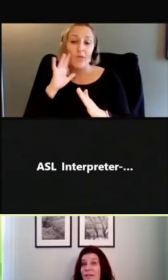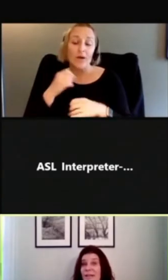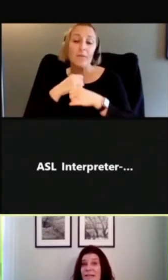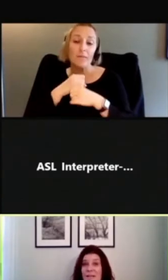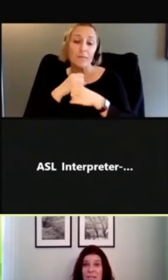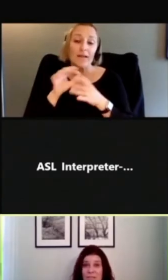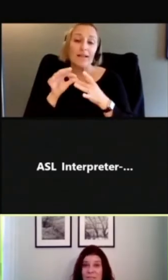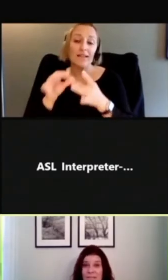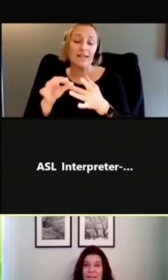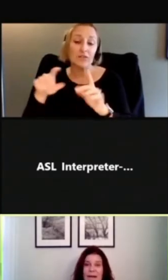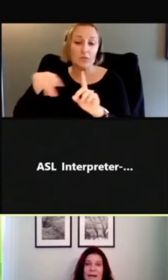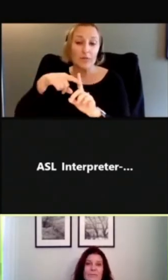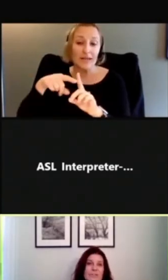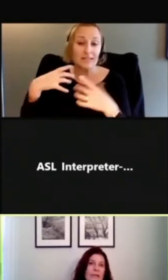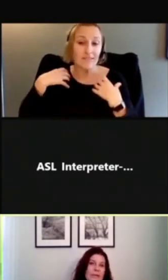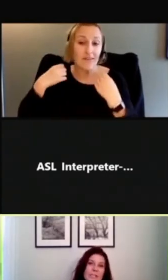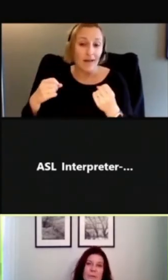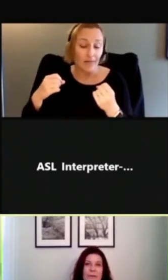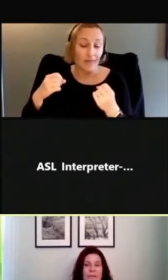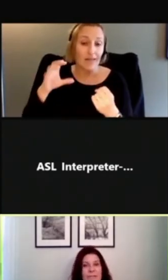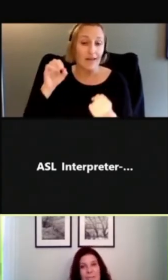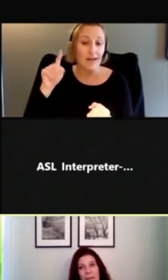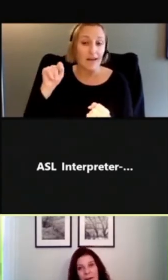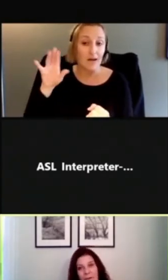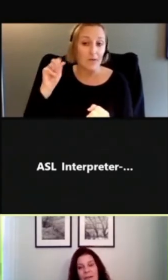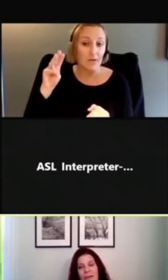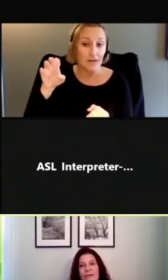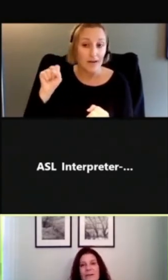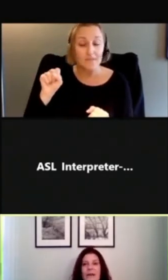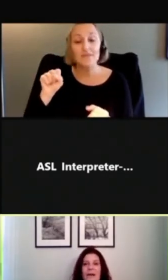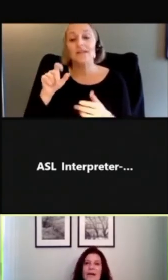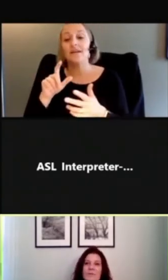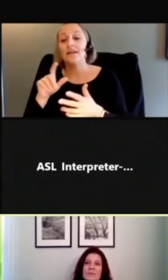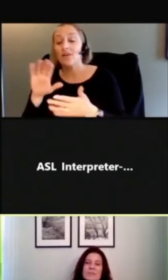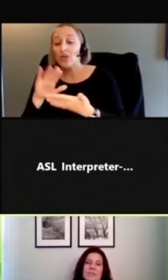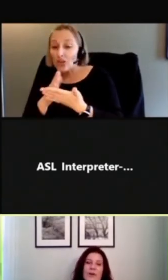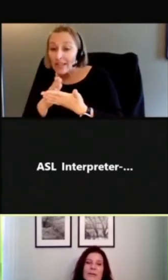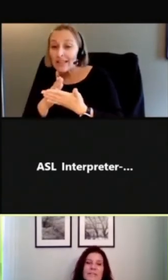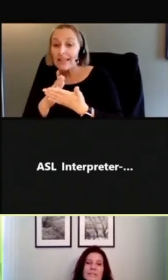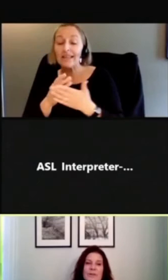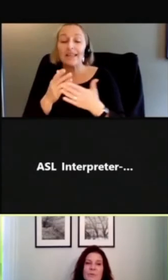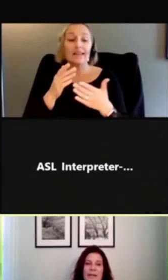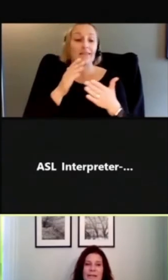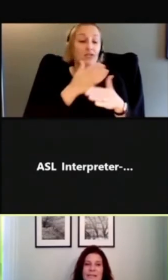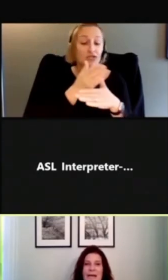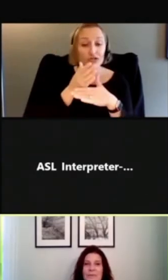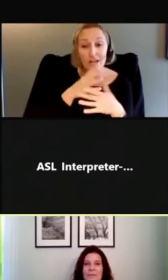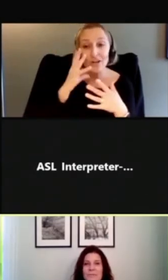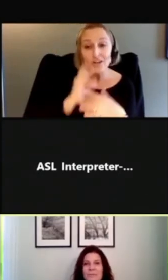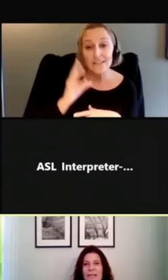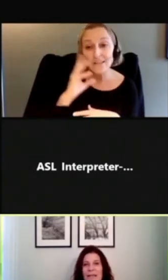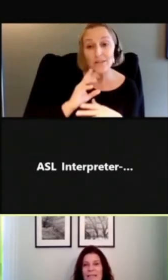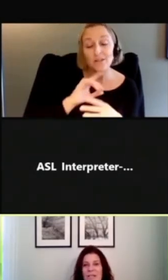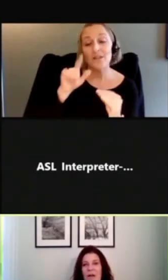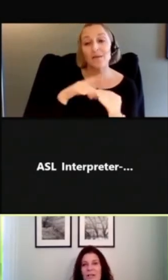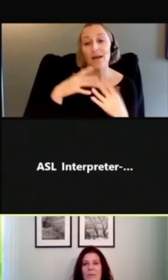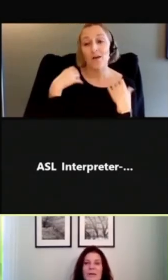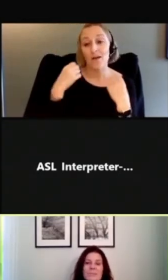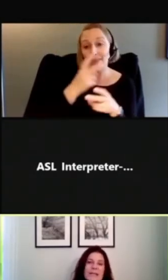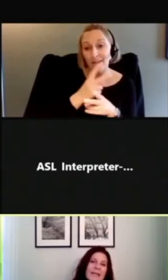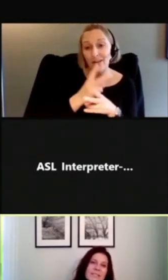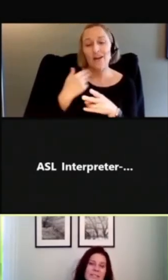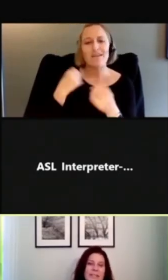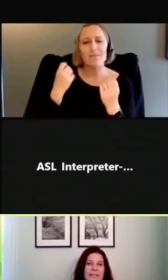whether it's cooking, as I mentioned, shared experiences about healthcare, there's just so many different ways that people can